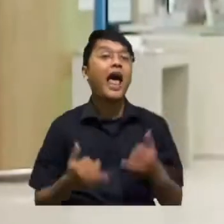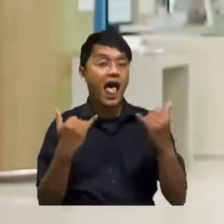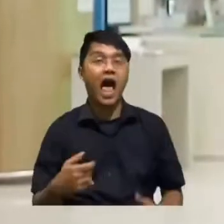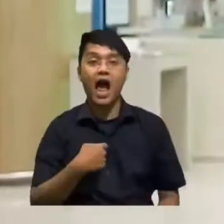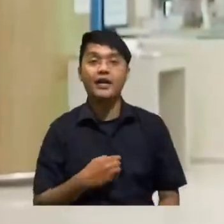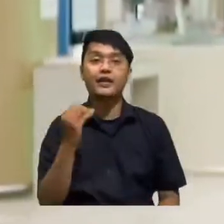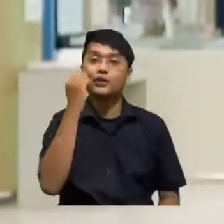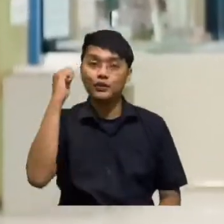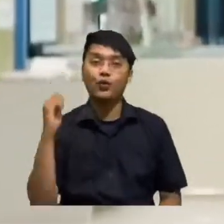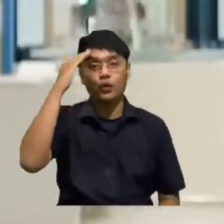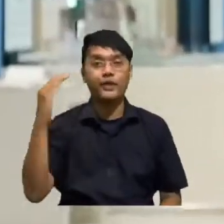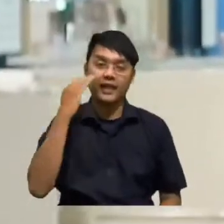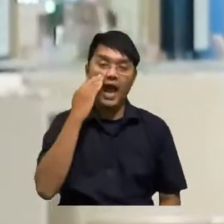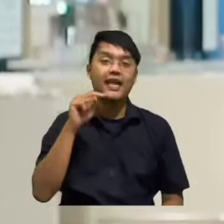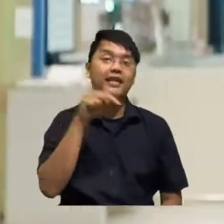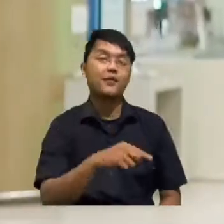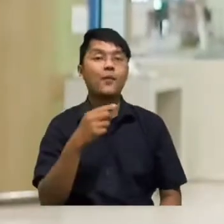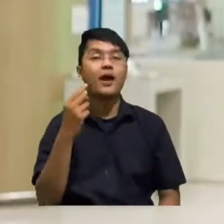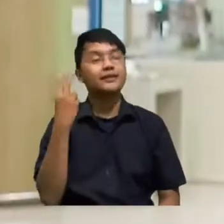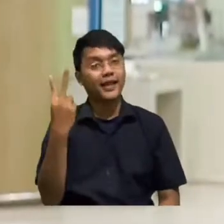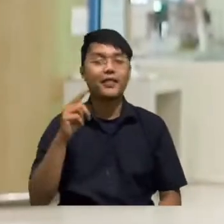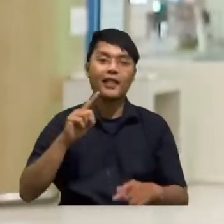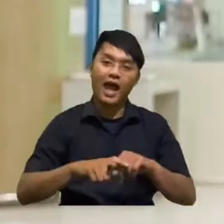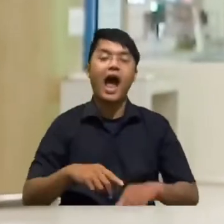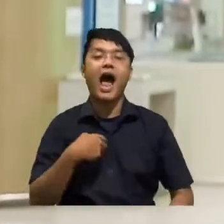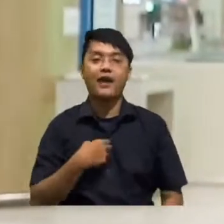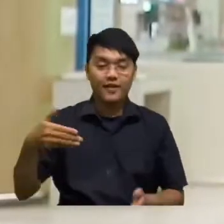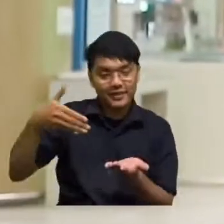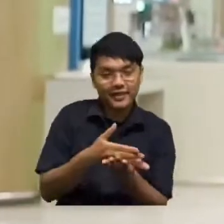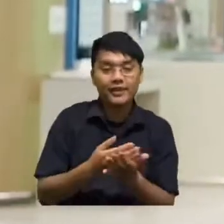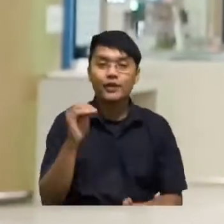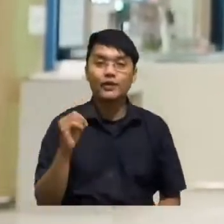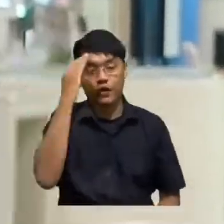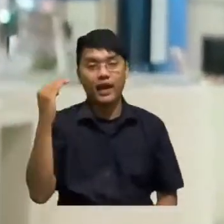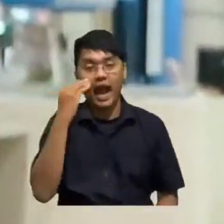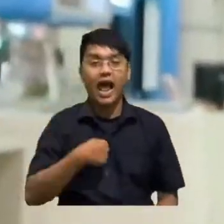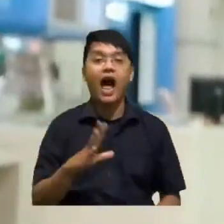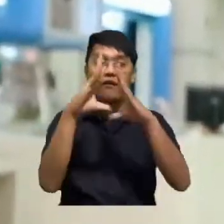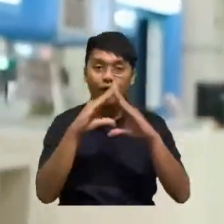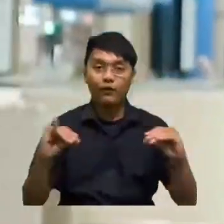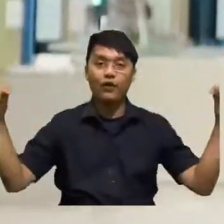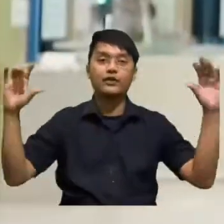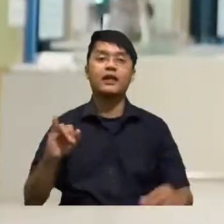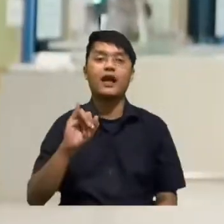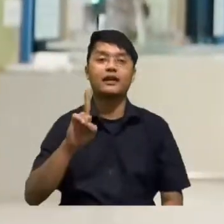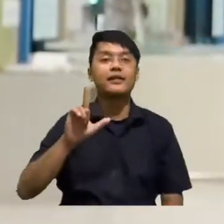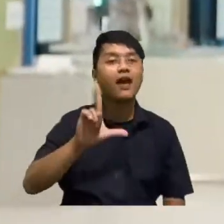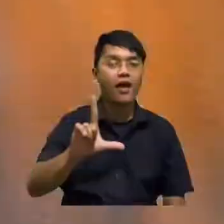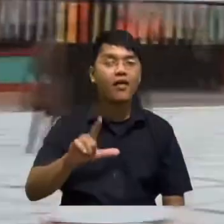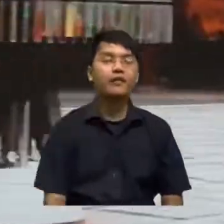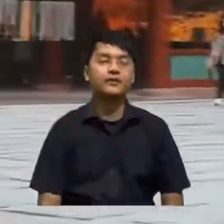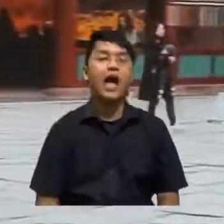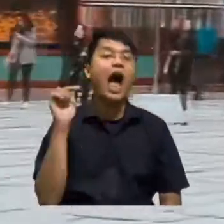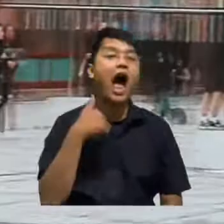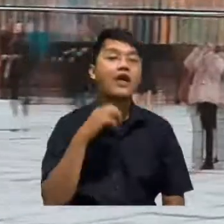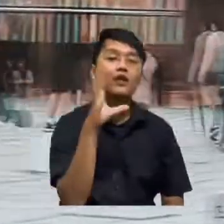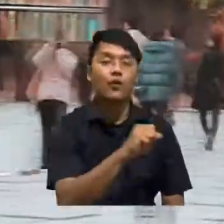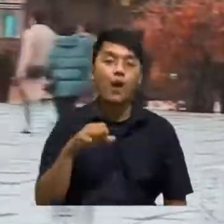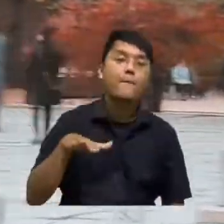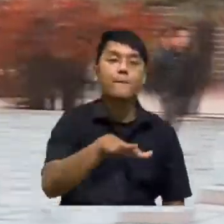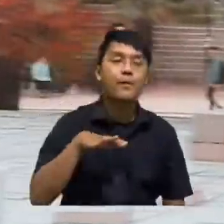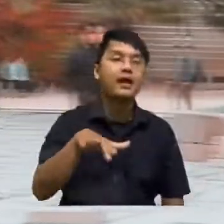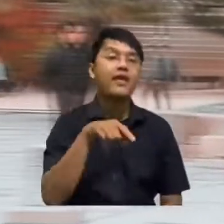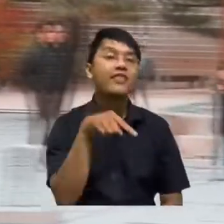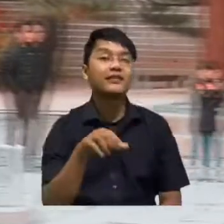Now I'm in South Korea. It is my second time I visit South Korea and I've lost 2 hours from the international deadline. I took my class for